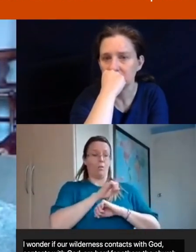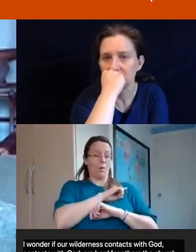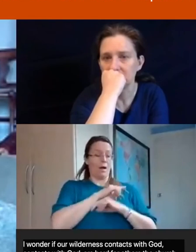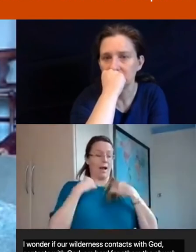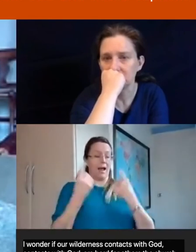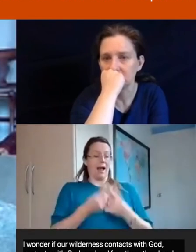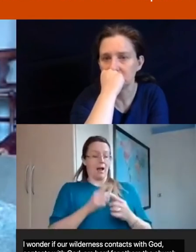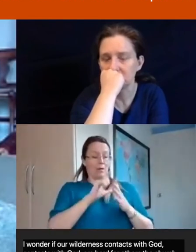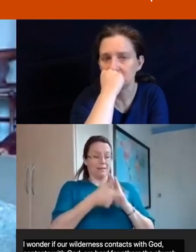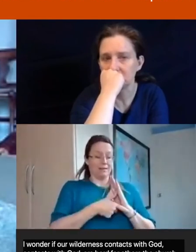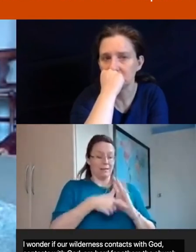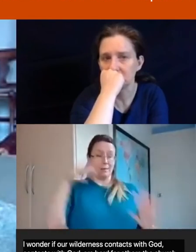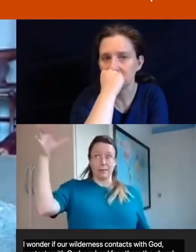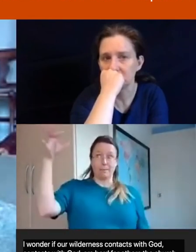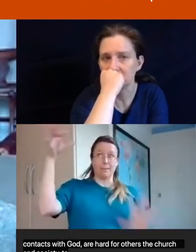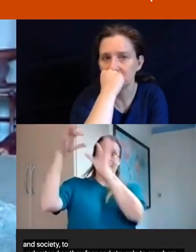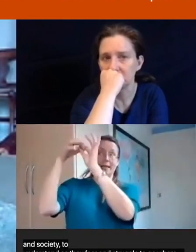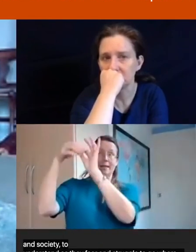to meet with God.